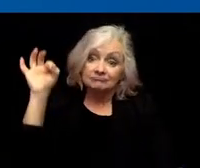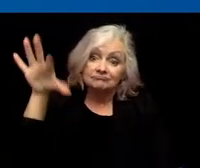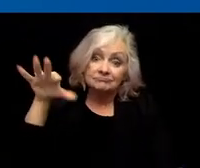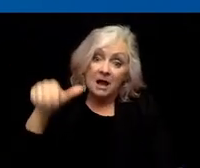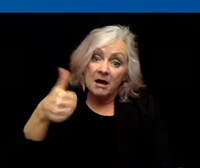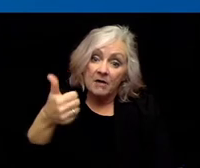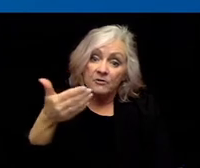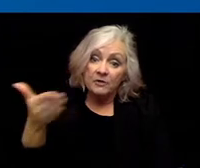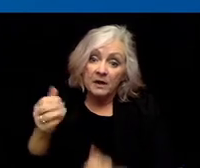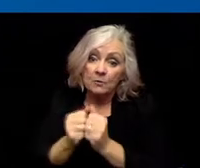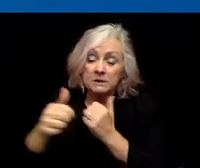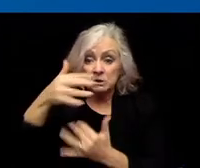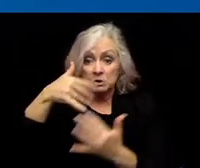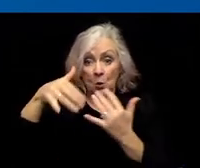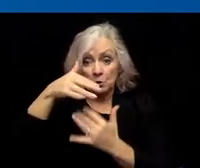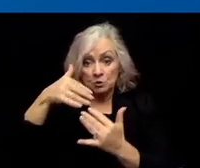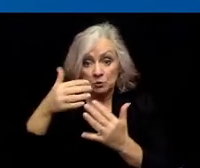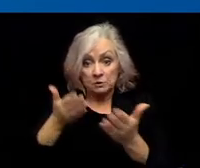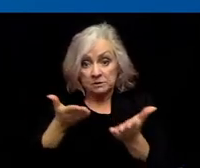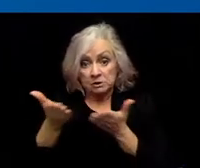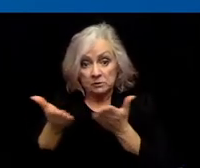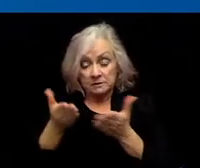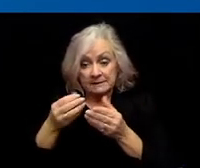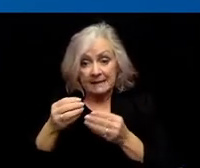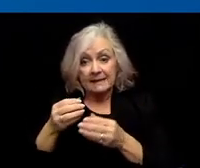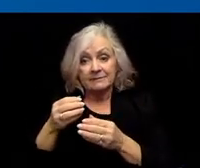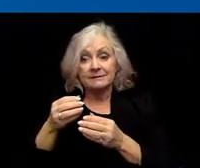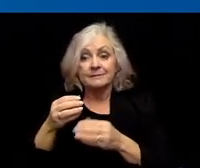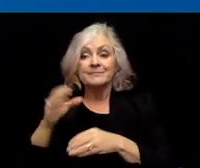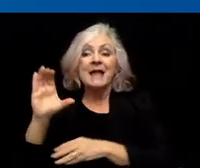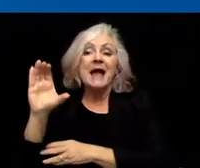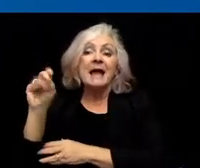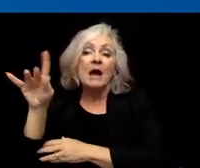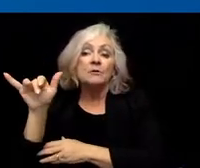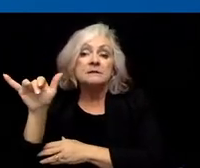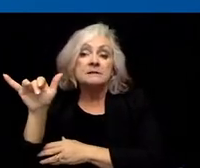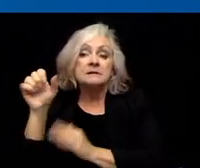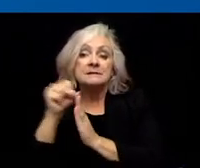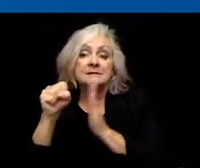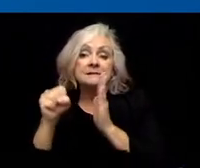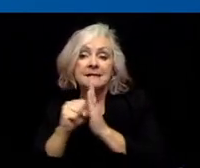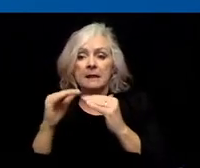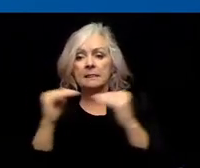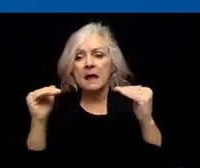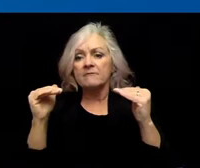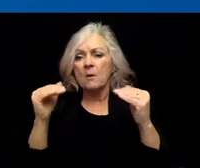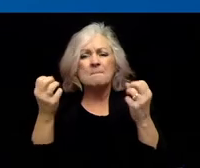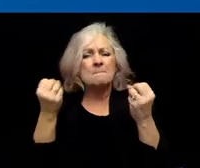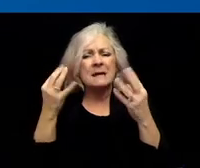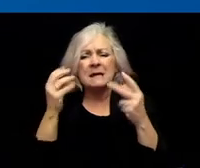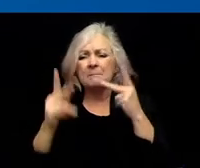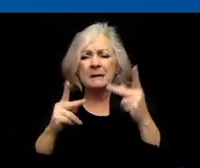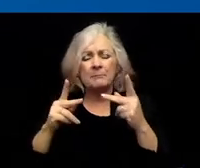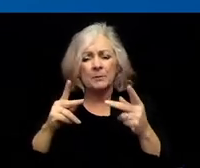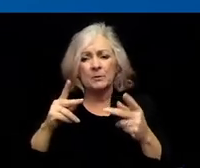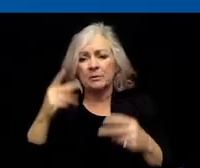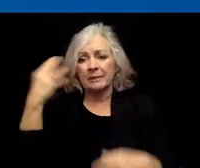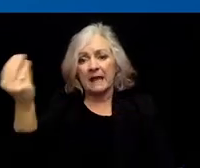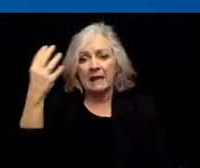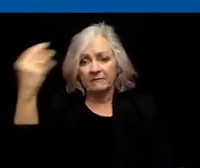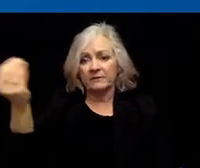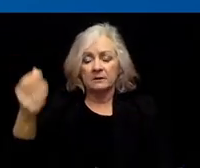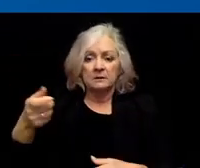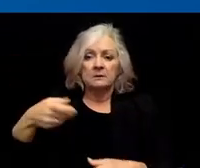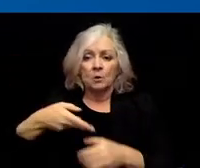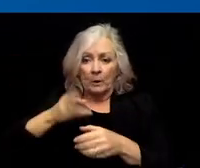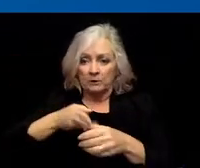social services at the county and state level, there's a high turnover of personnel. People don't stay in their jobs very long, at least down